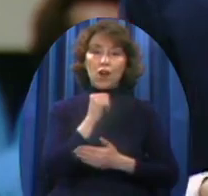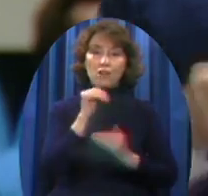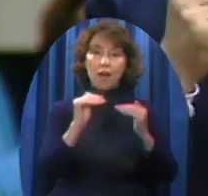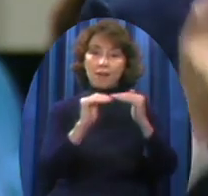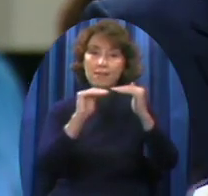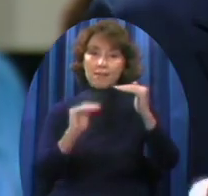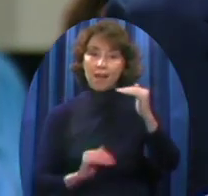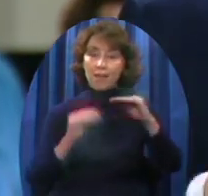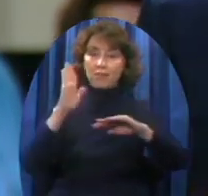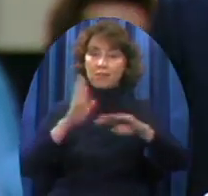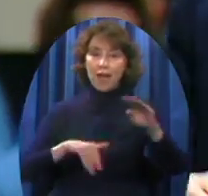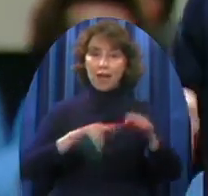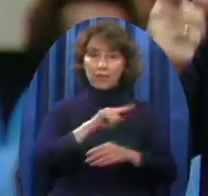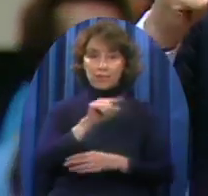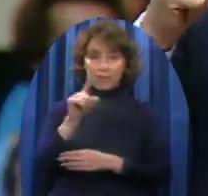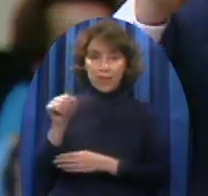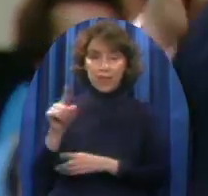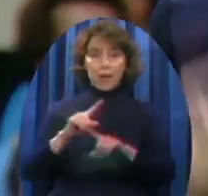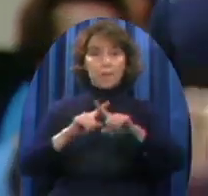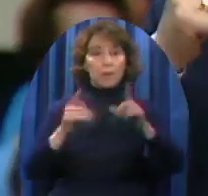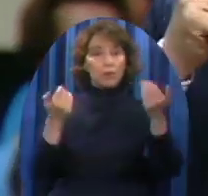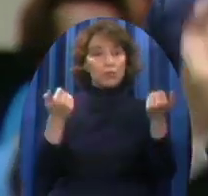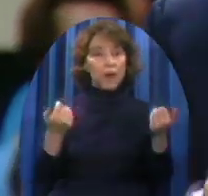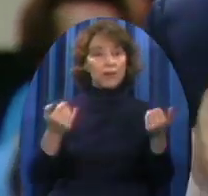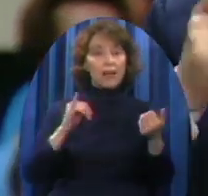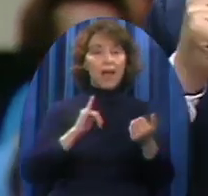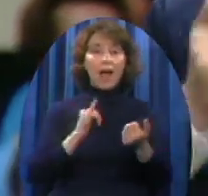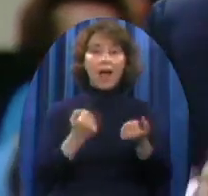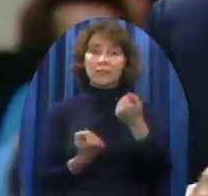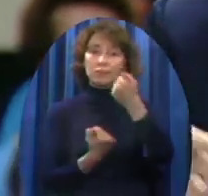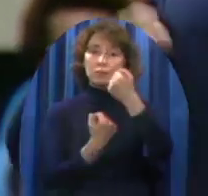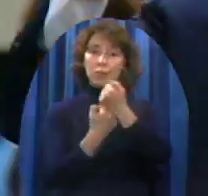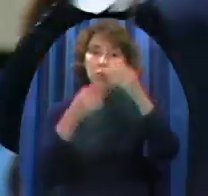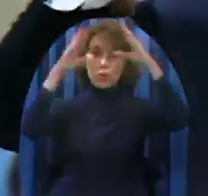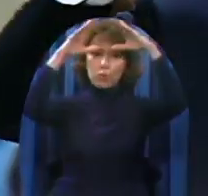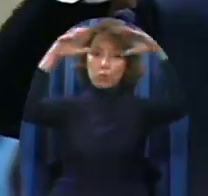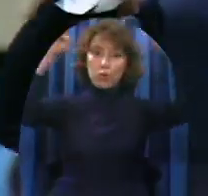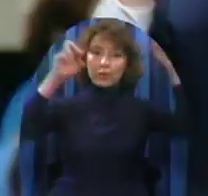I want to say to you at this point in time, I support President Reagan's plan